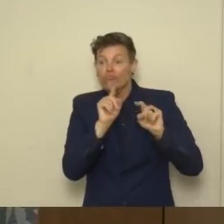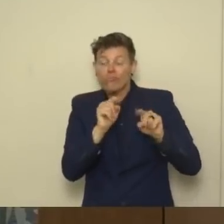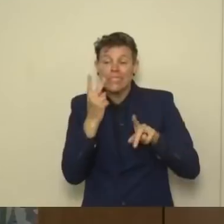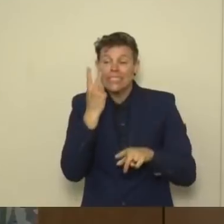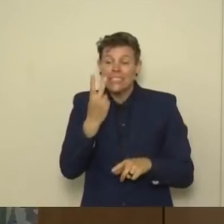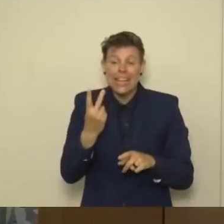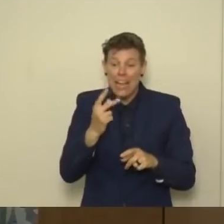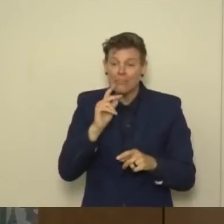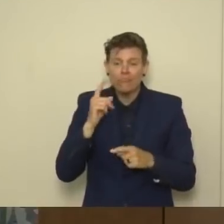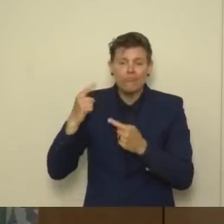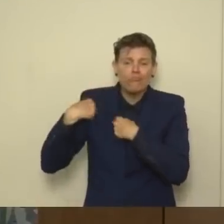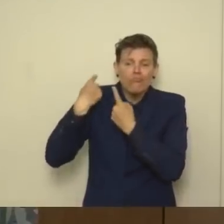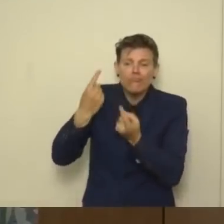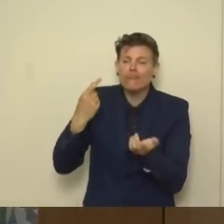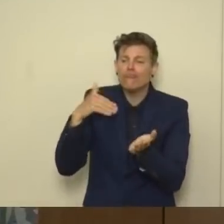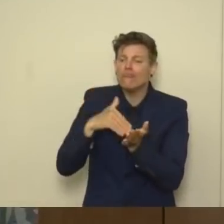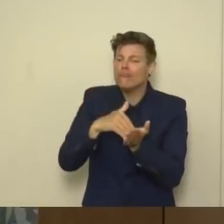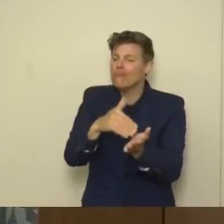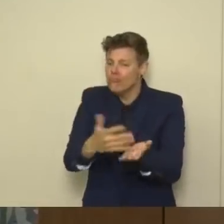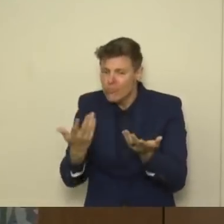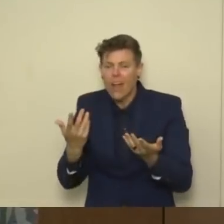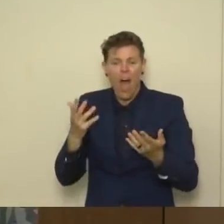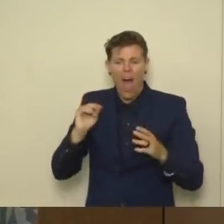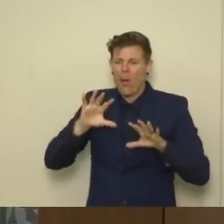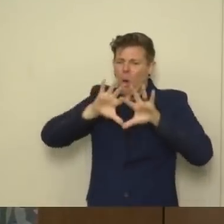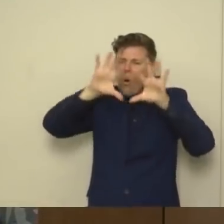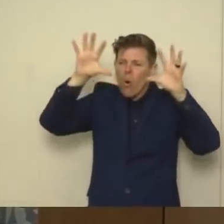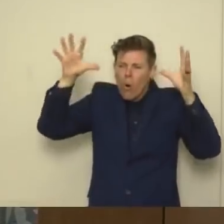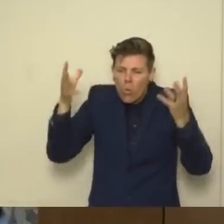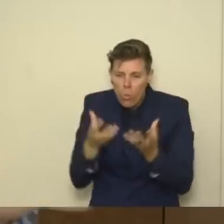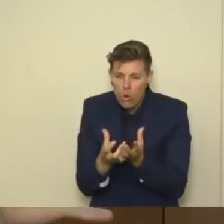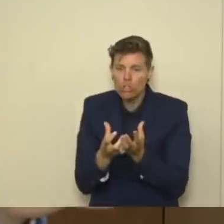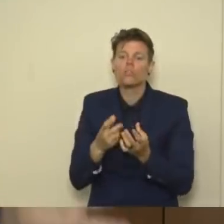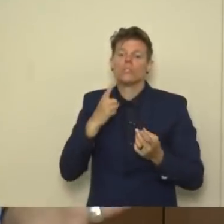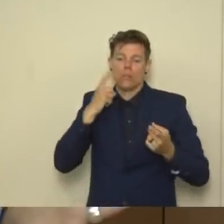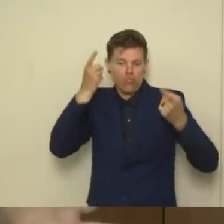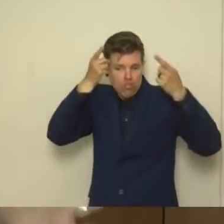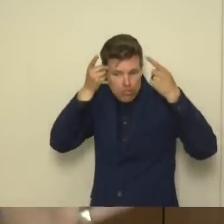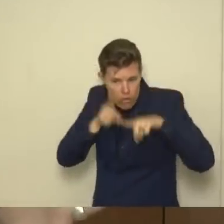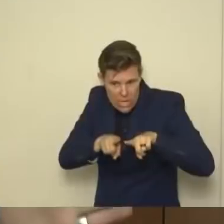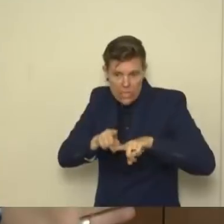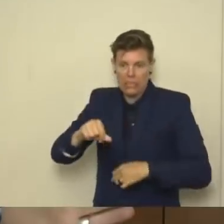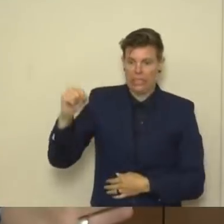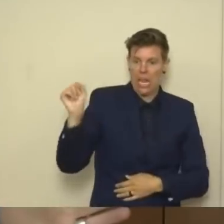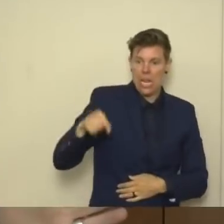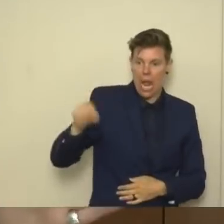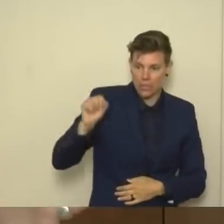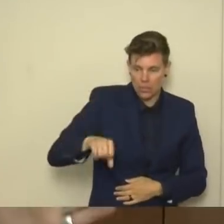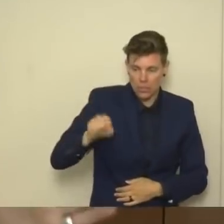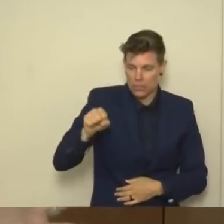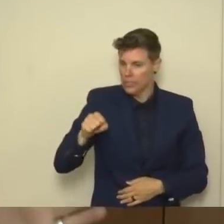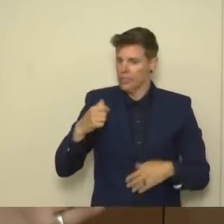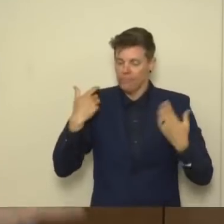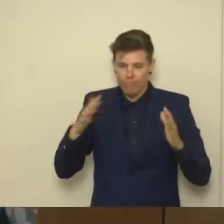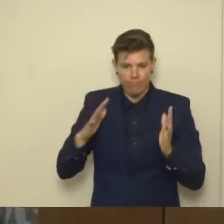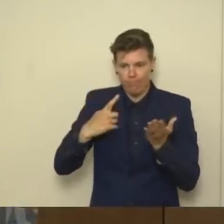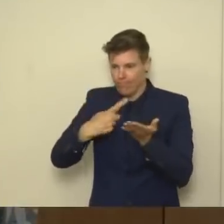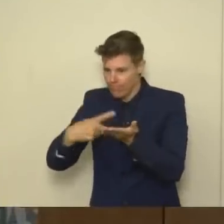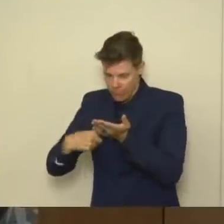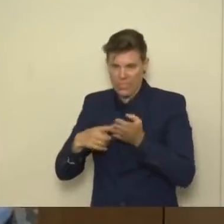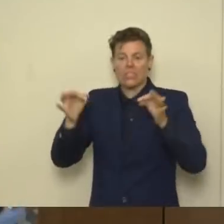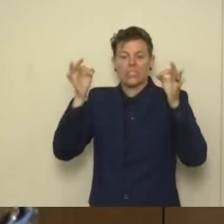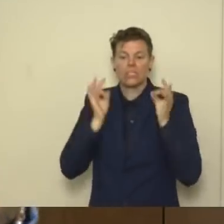stay well. You see them when you're sick. Your doctors are helping us make these decisions statewide. If it wasn't enough